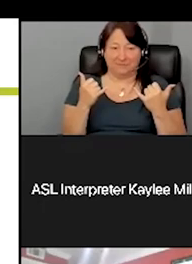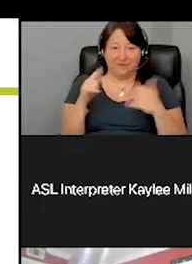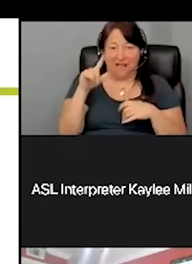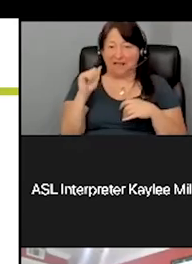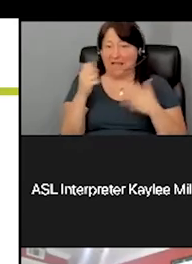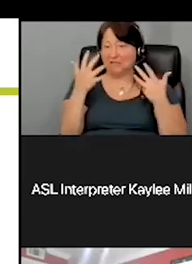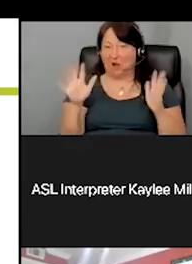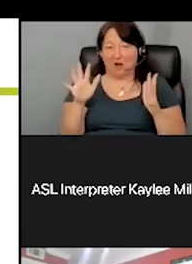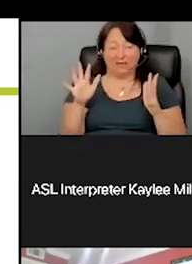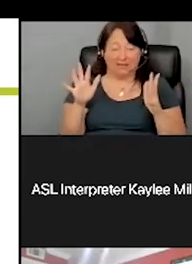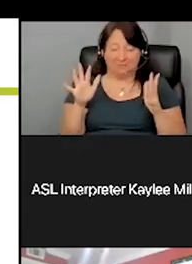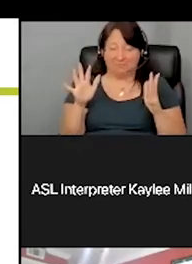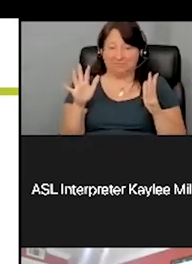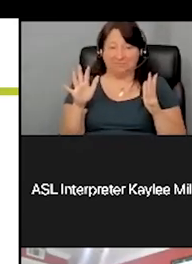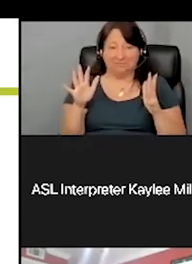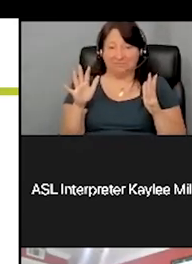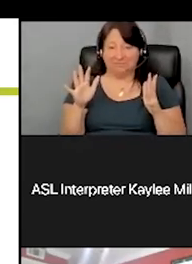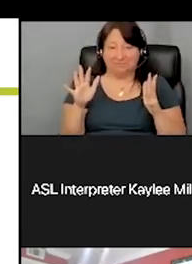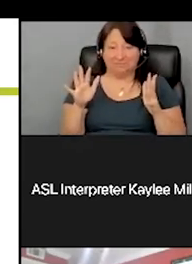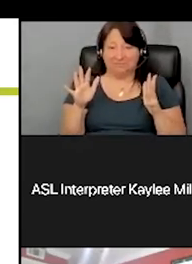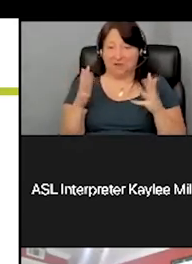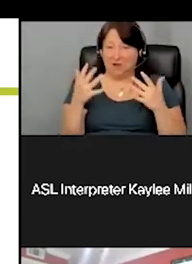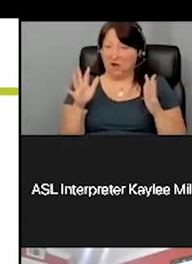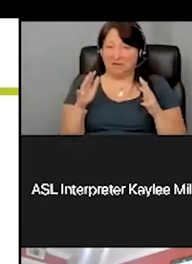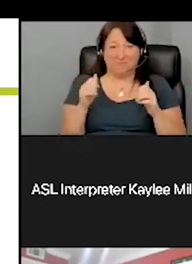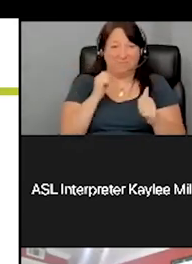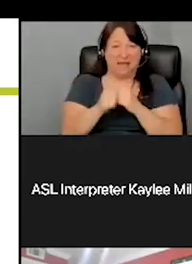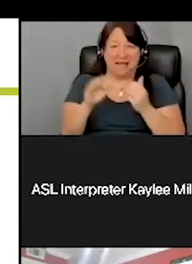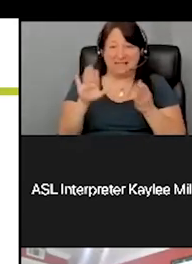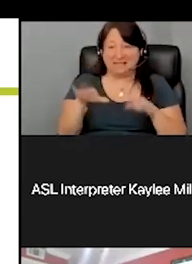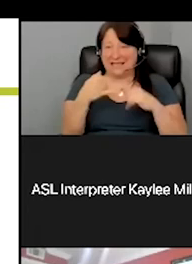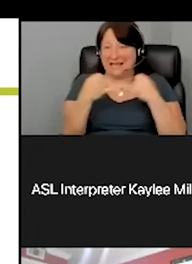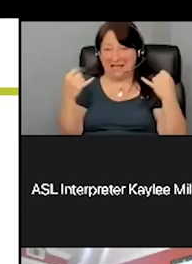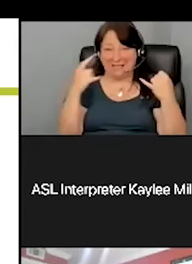past their permit, their deadlines to issue permits.